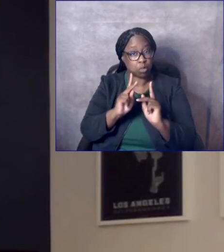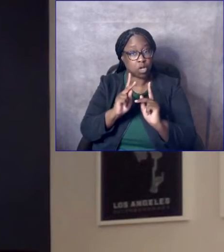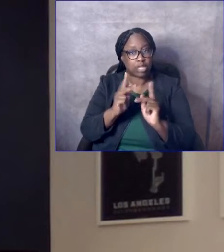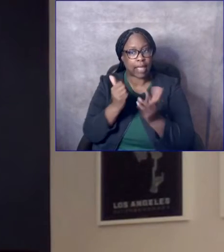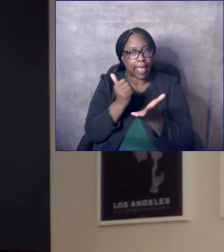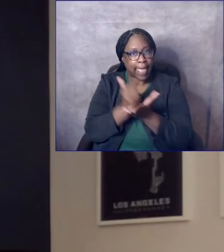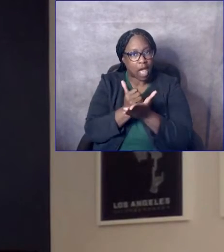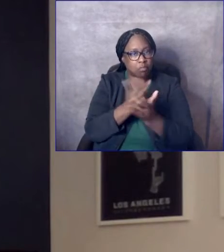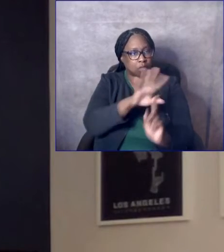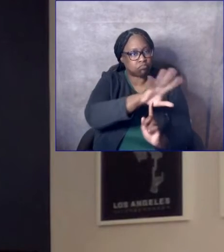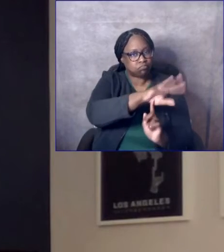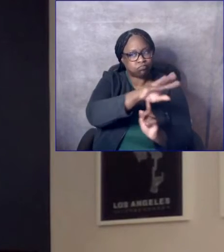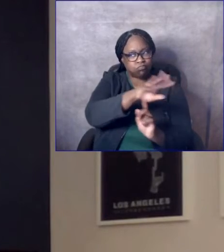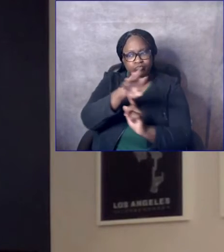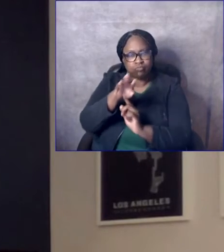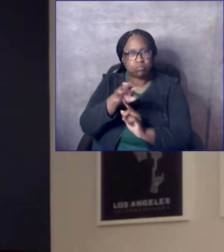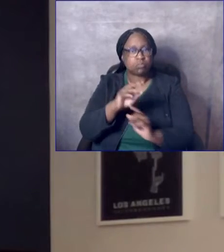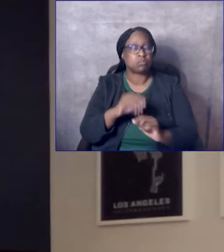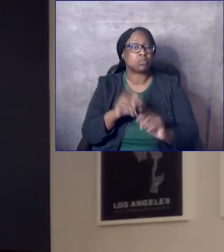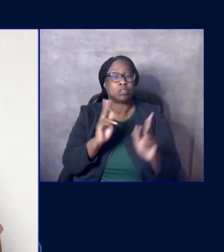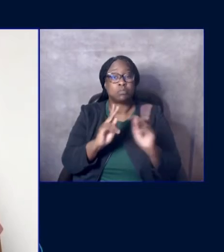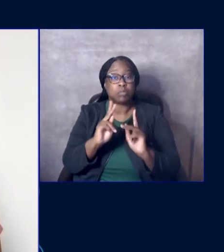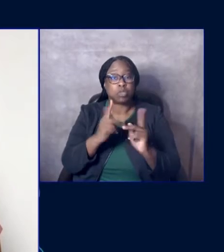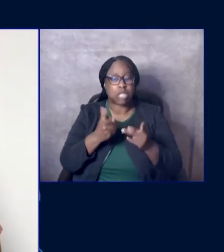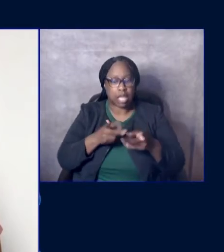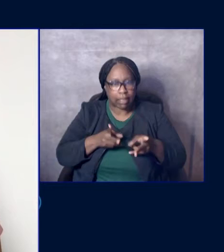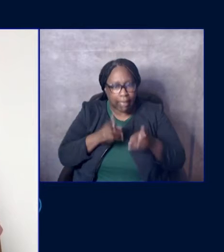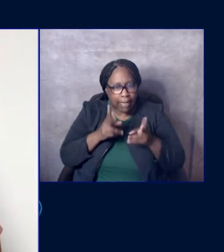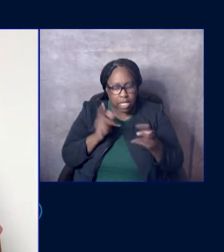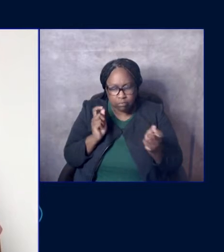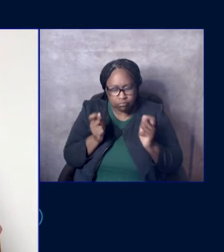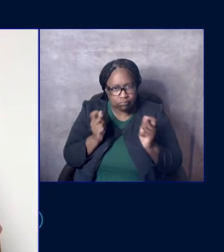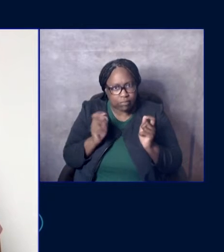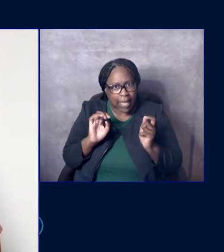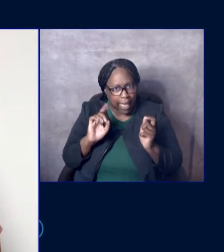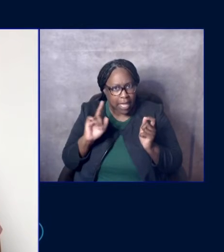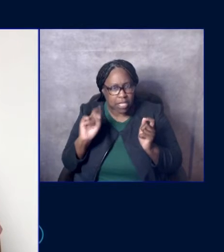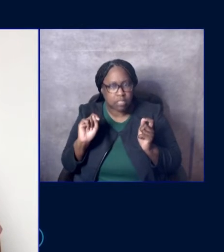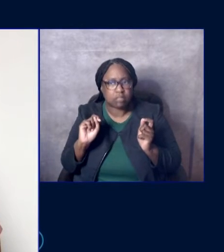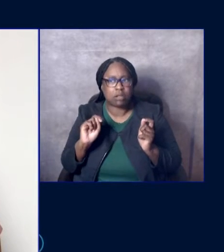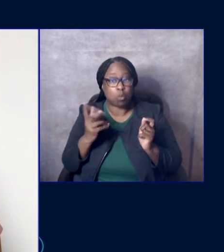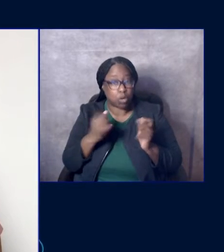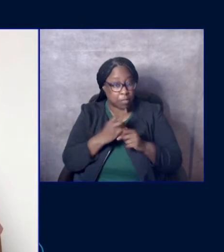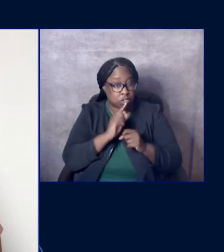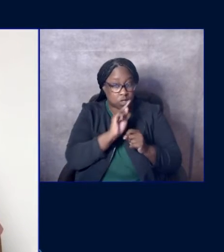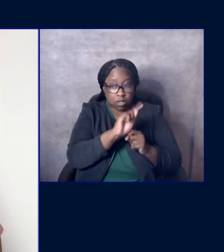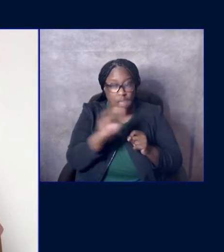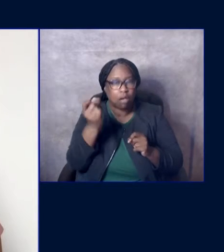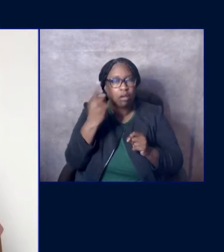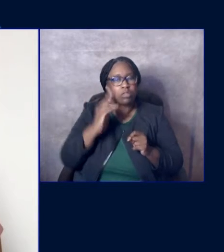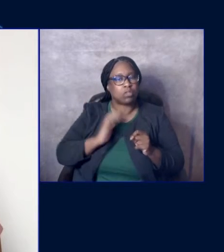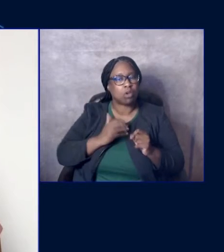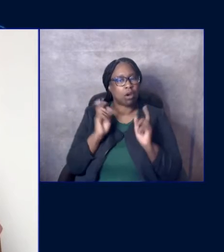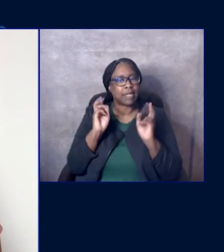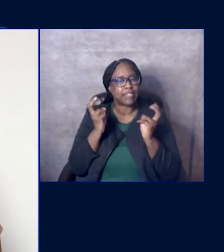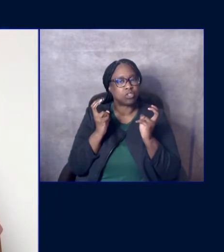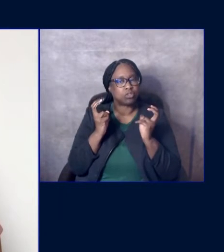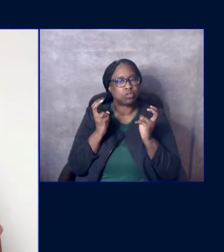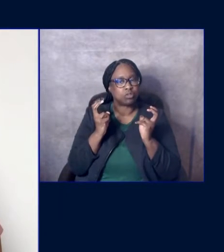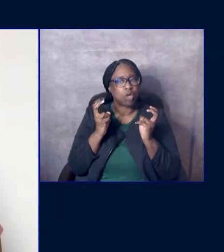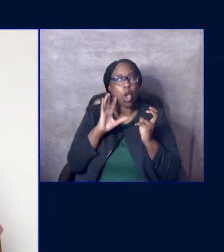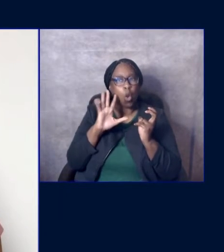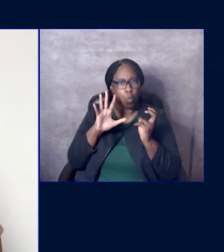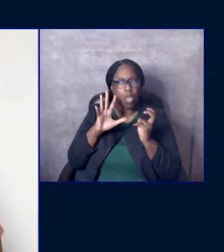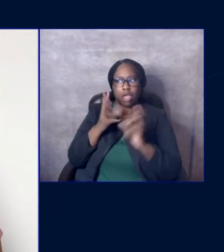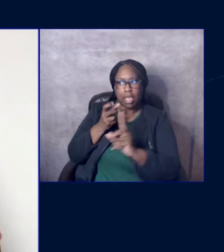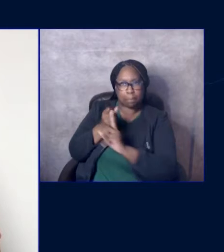that footage, the folks who were helping us through the editing process as well, understood our issue in a way that was going to be impactful. It